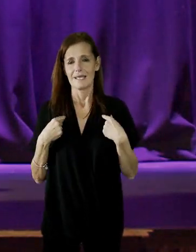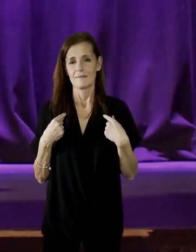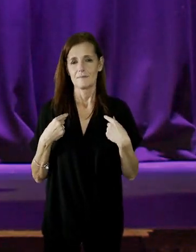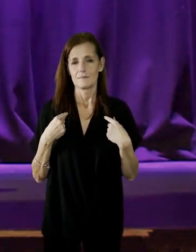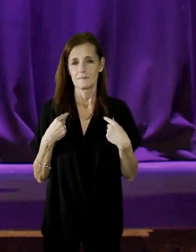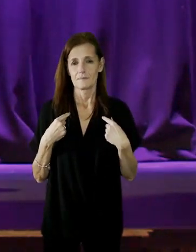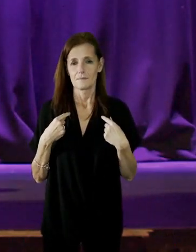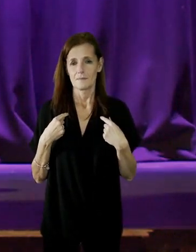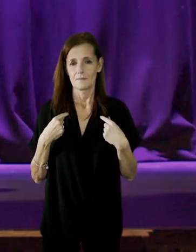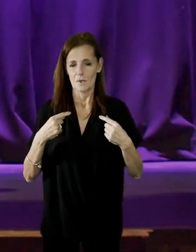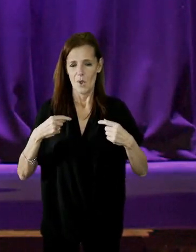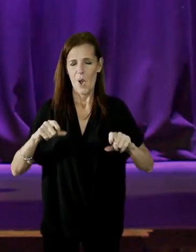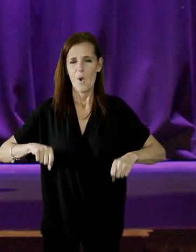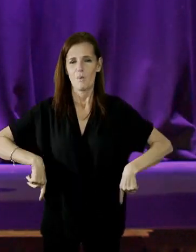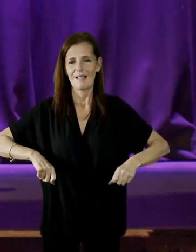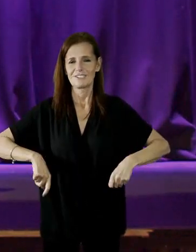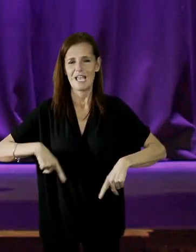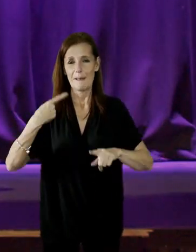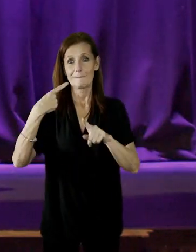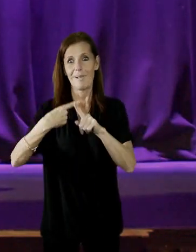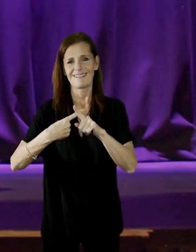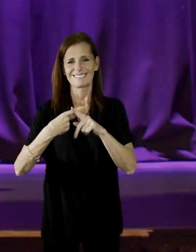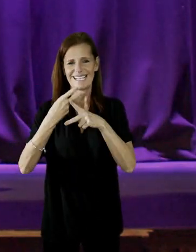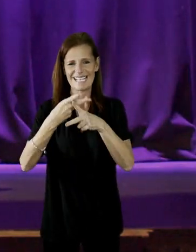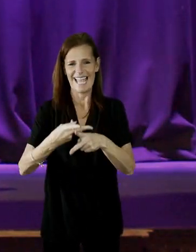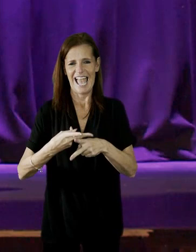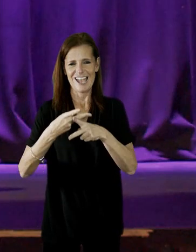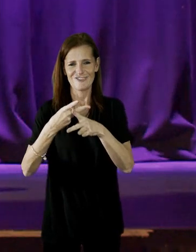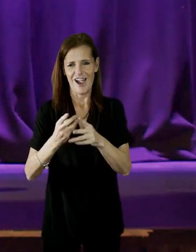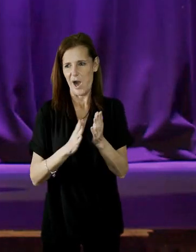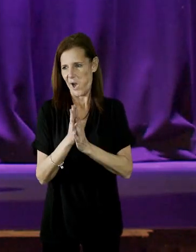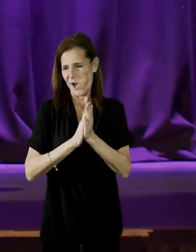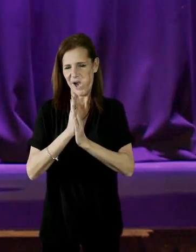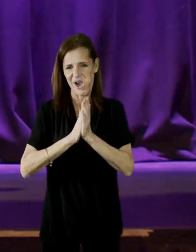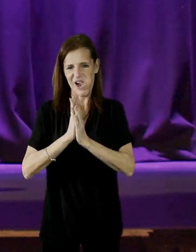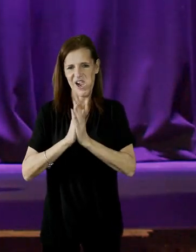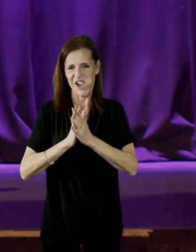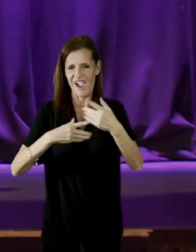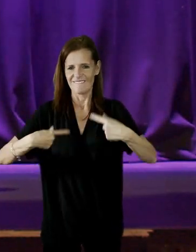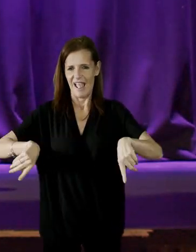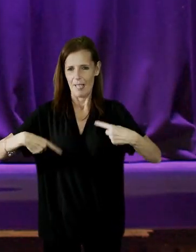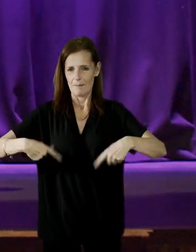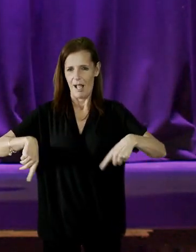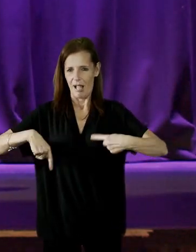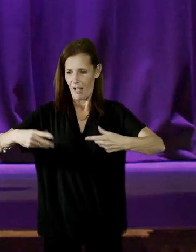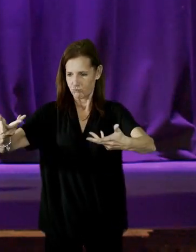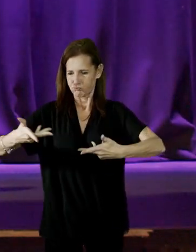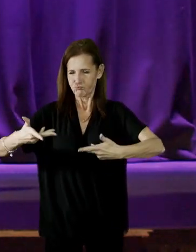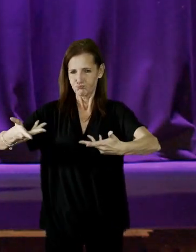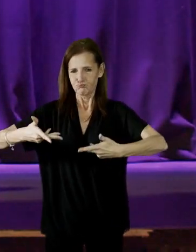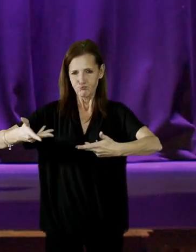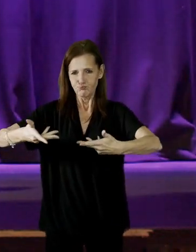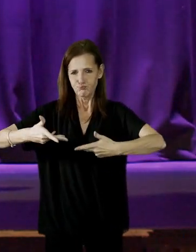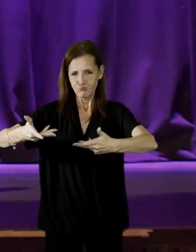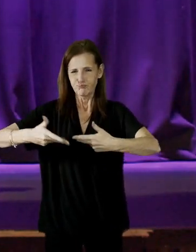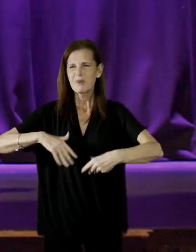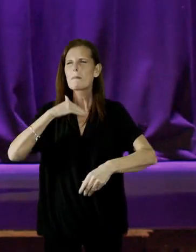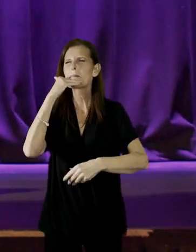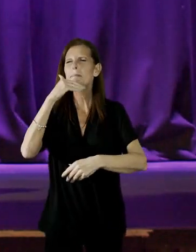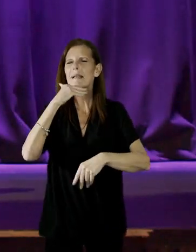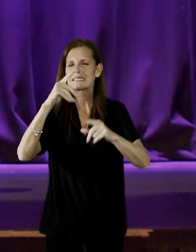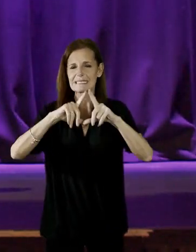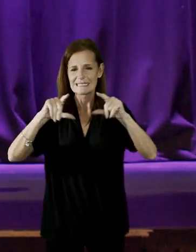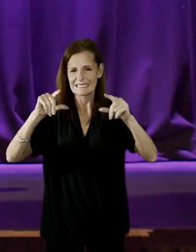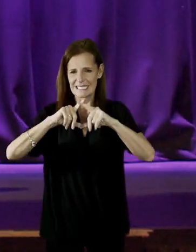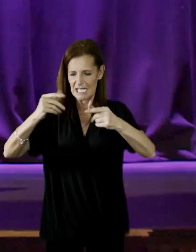plus carer tickets. They had much more availability than the usual tickets. And so that's why we got loads, right? And we were excited for all of it. We went to 10